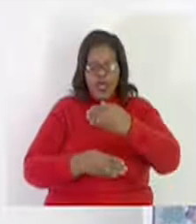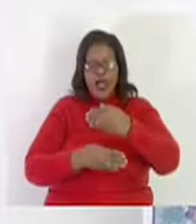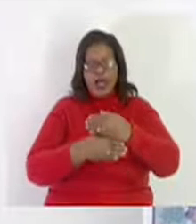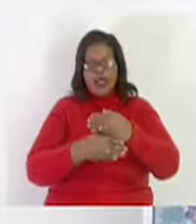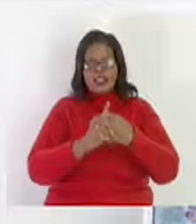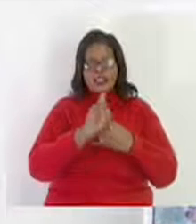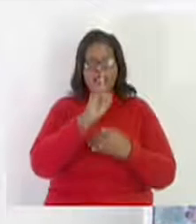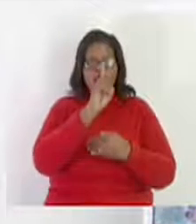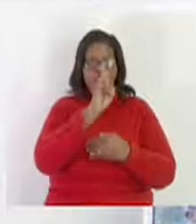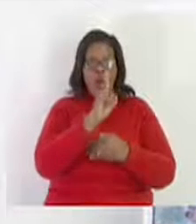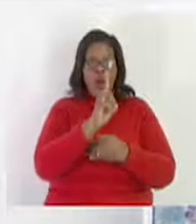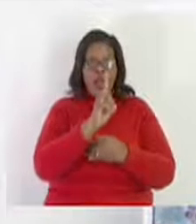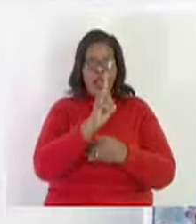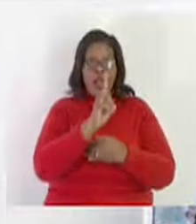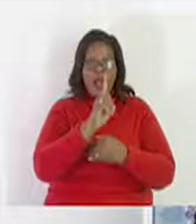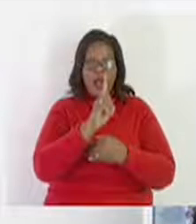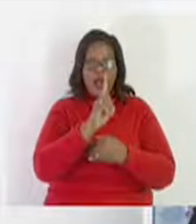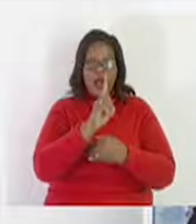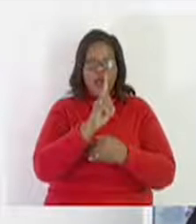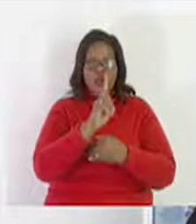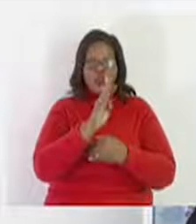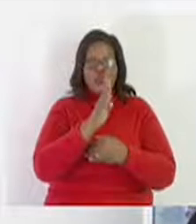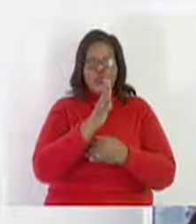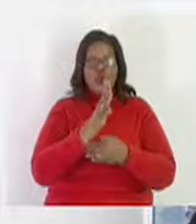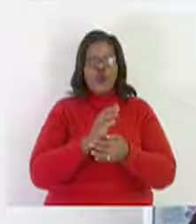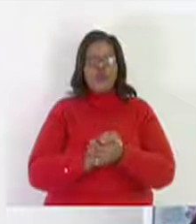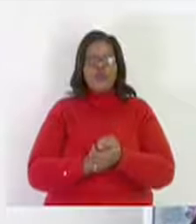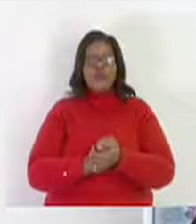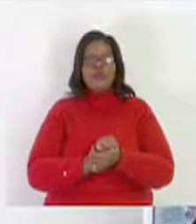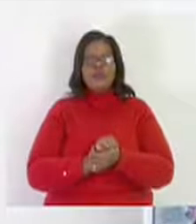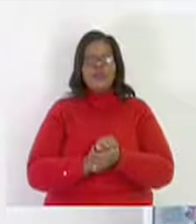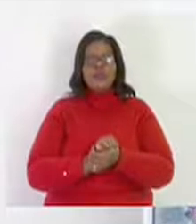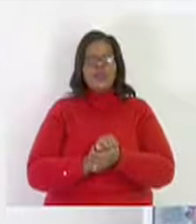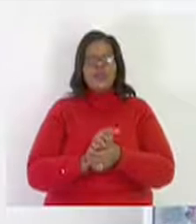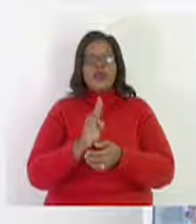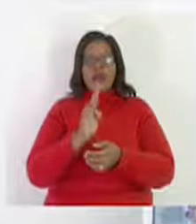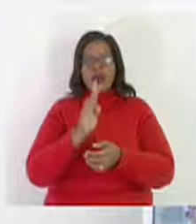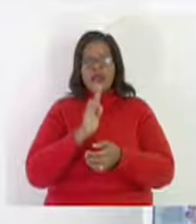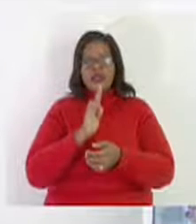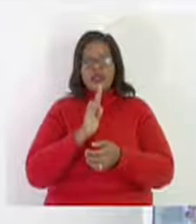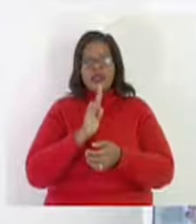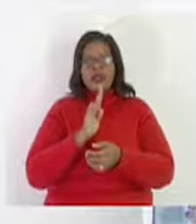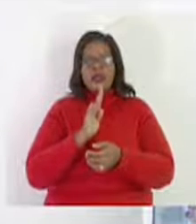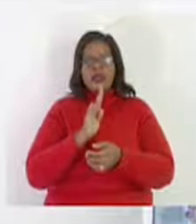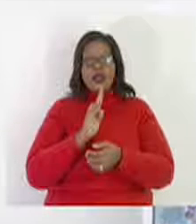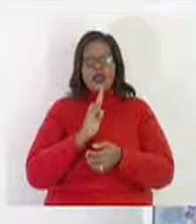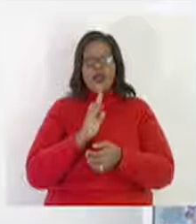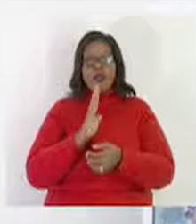adding 1 to 4. And our answer will become